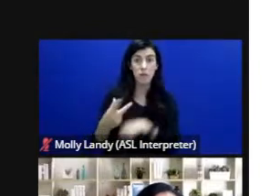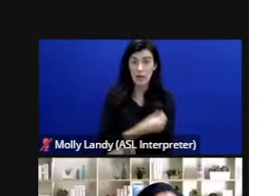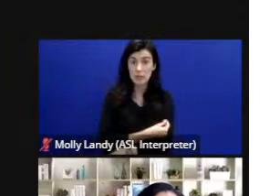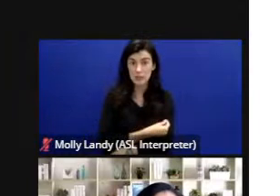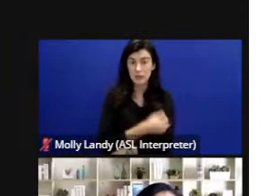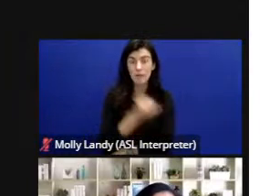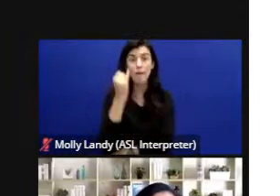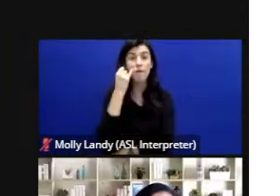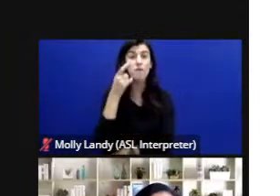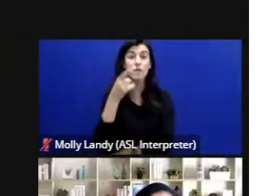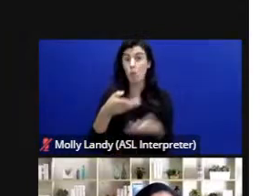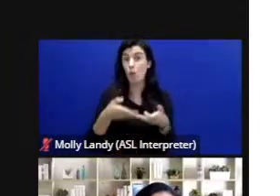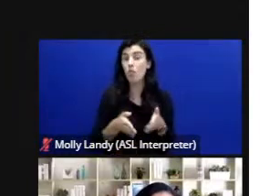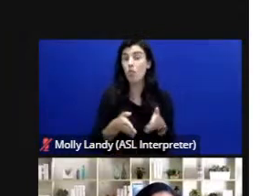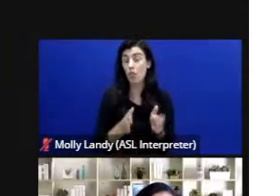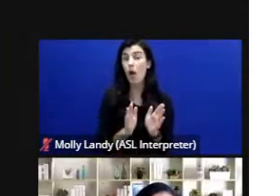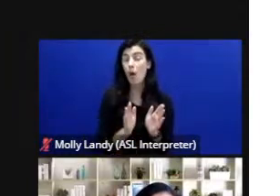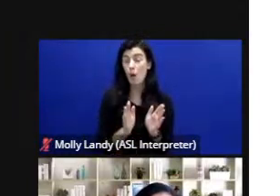for a